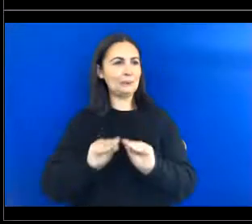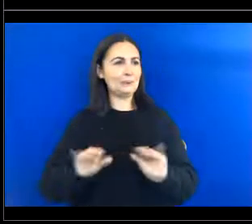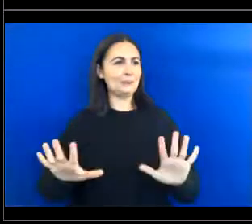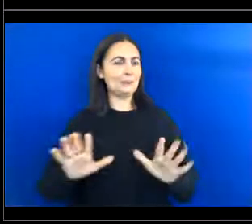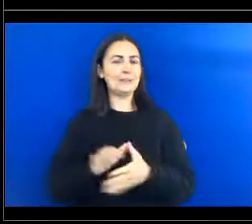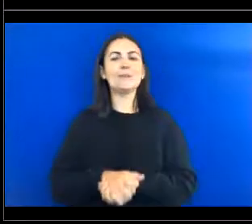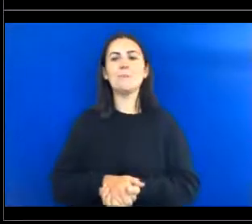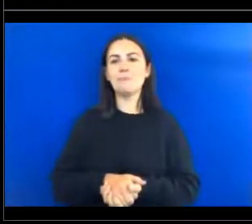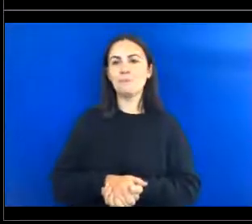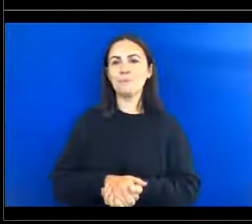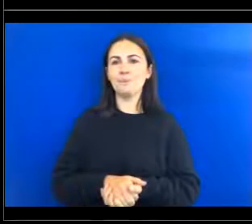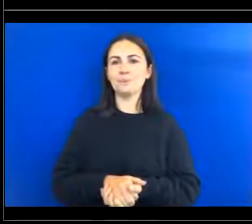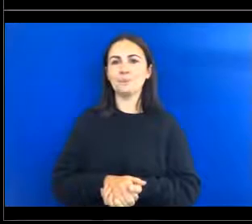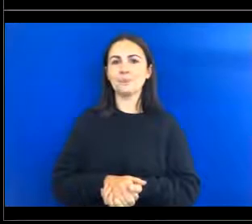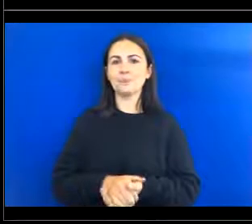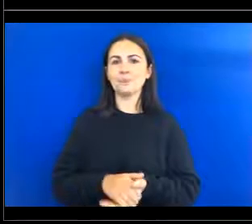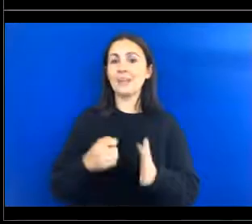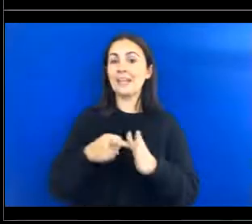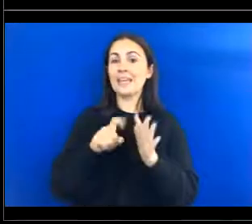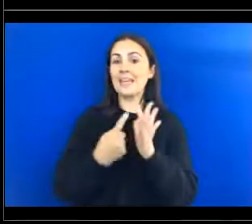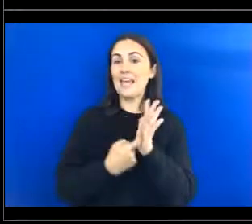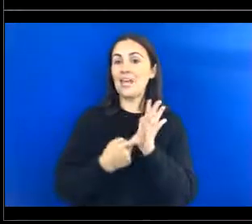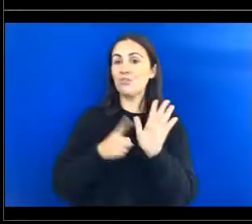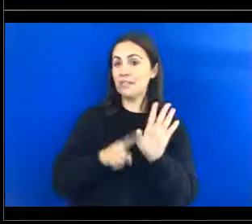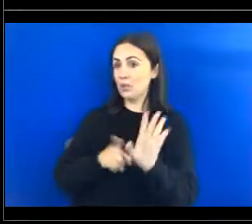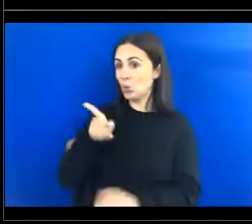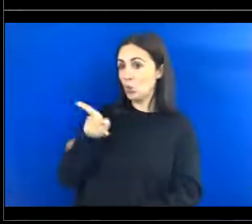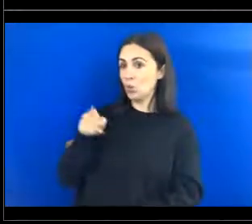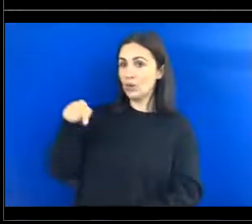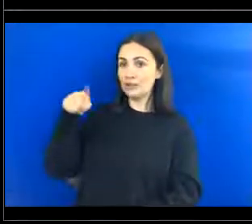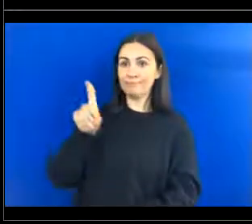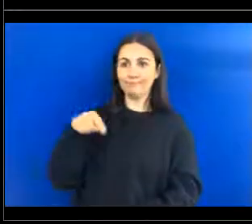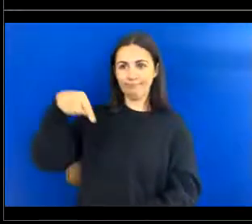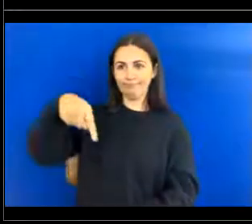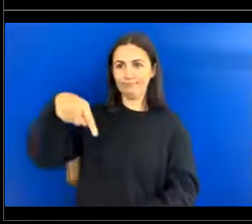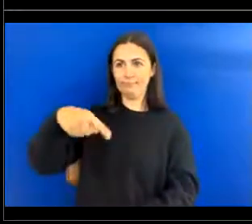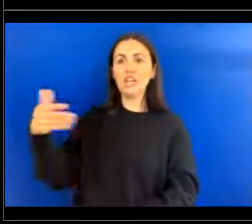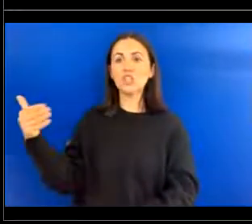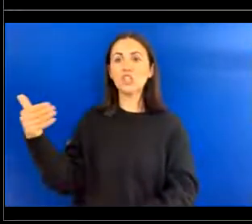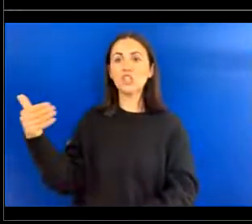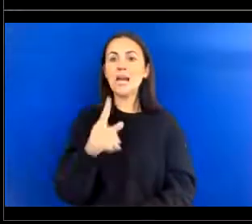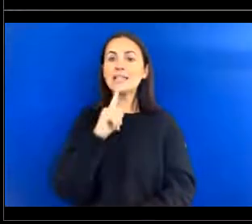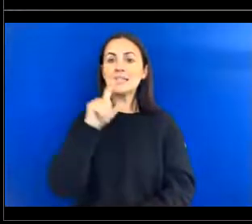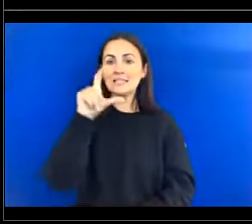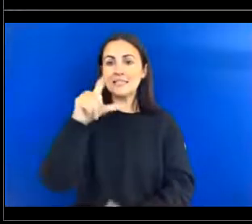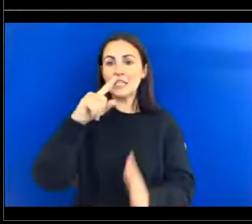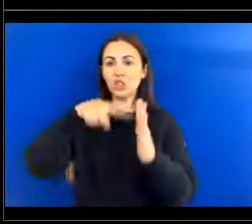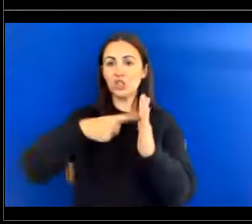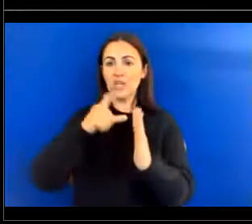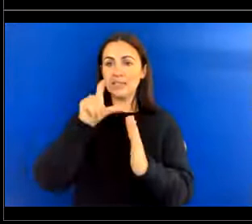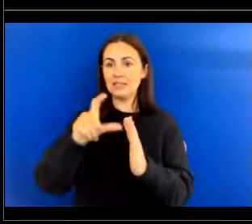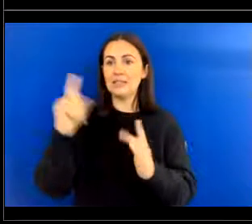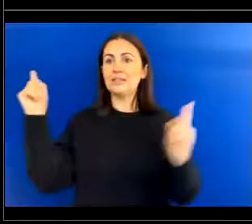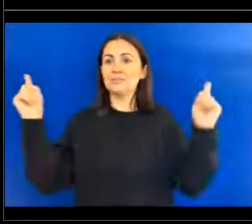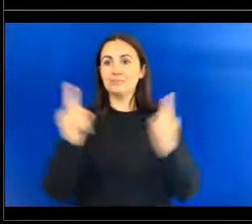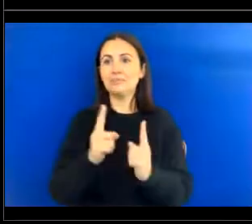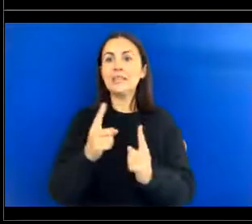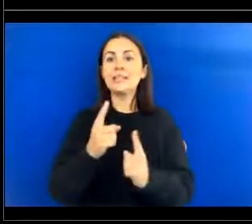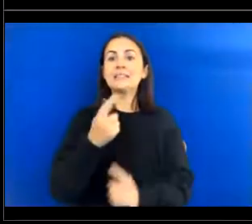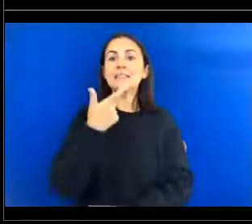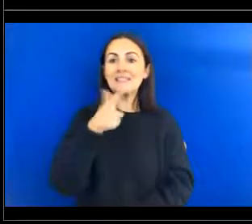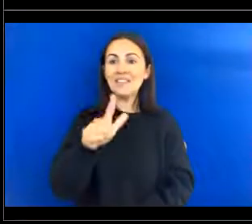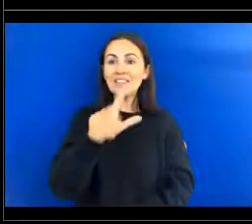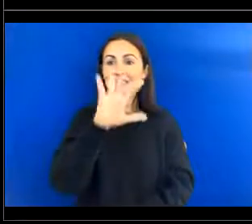and the slide I've just brought up, Lynn, says that through community justice centres, 76% of neighbour dispute